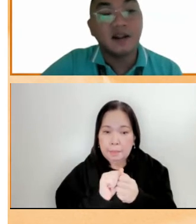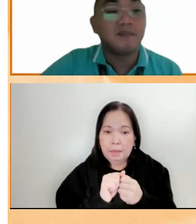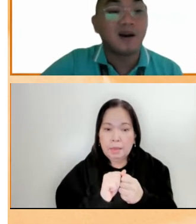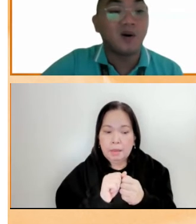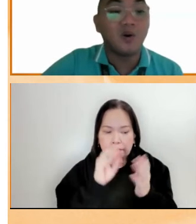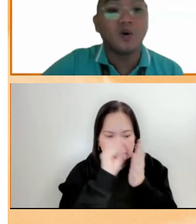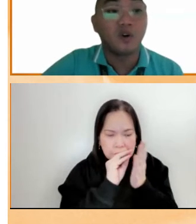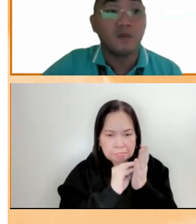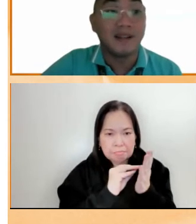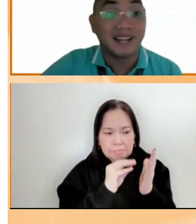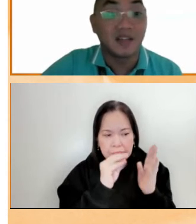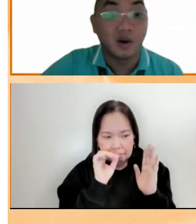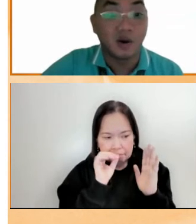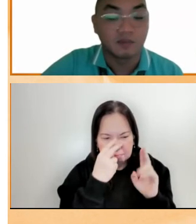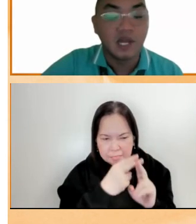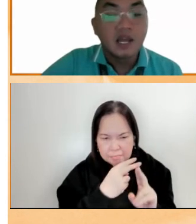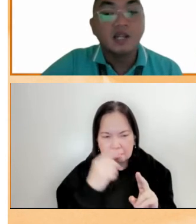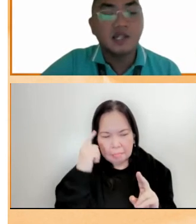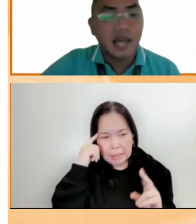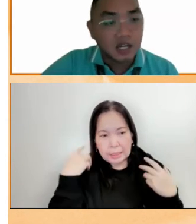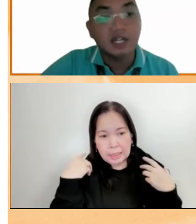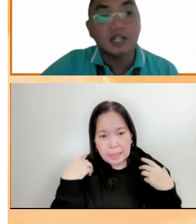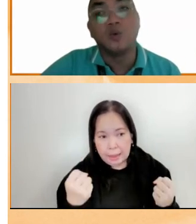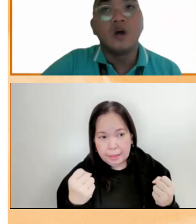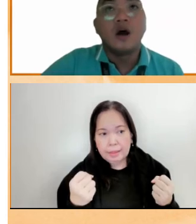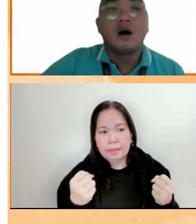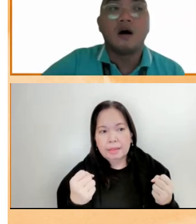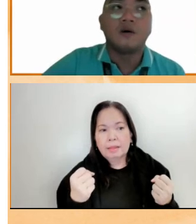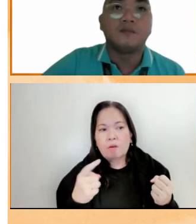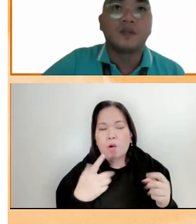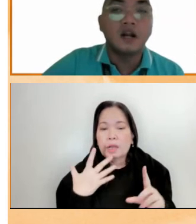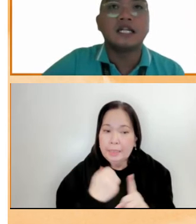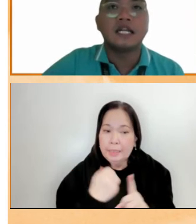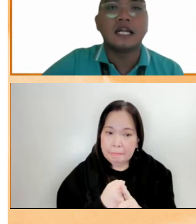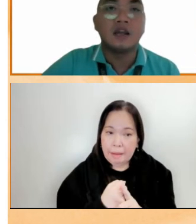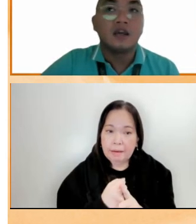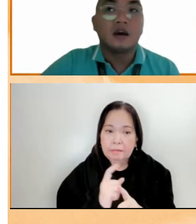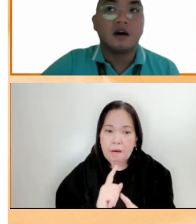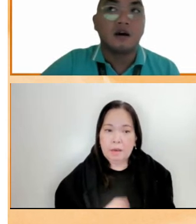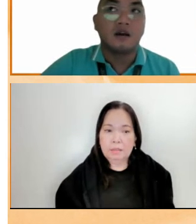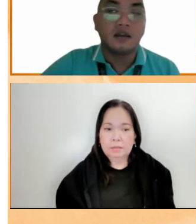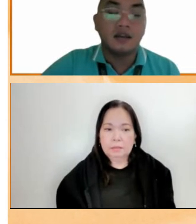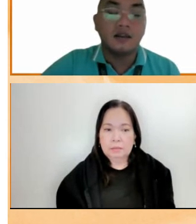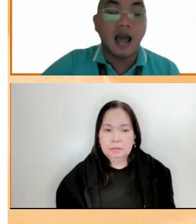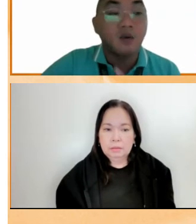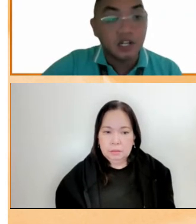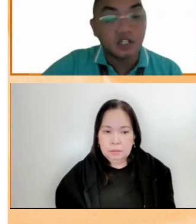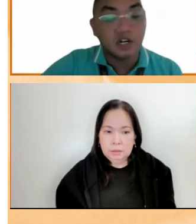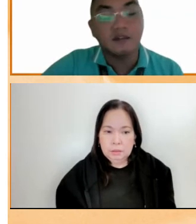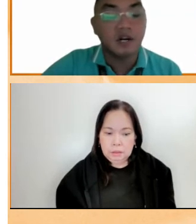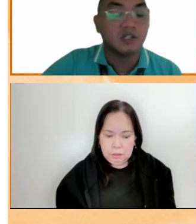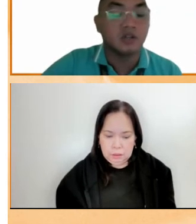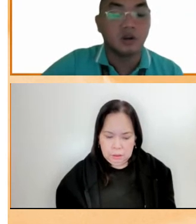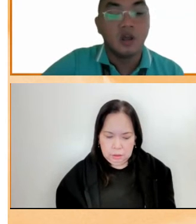conditions and their impact on overall mental health outcomes. This is actually true. Currently, in